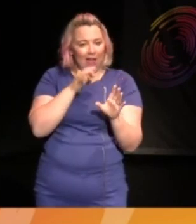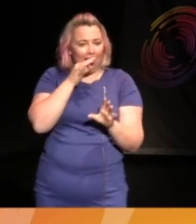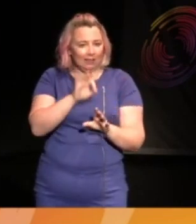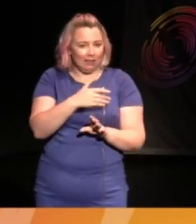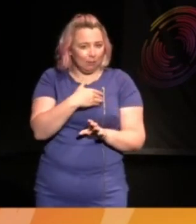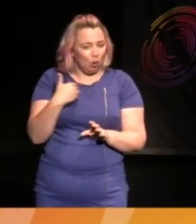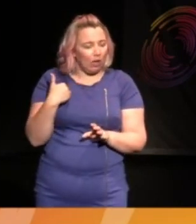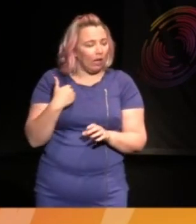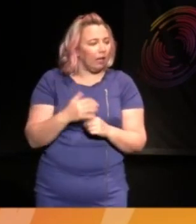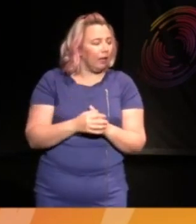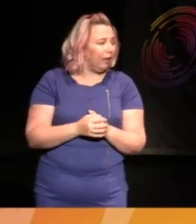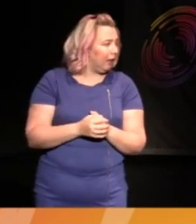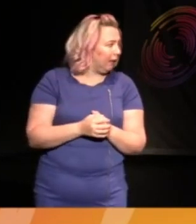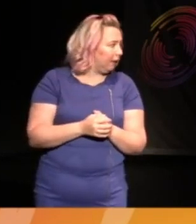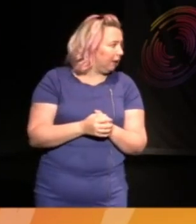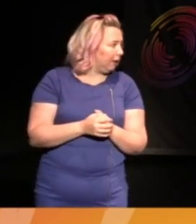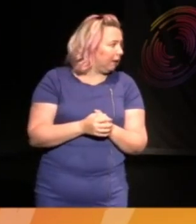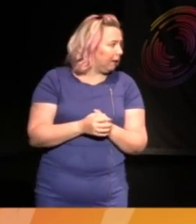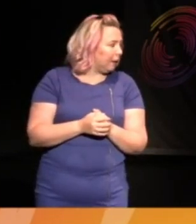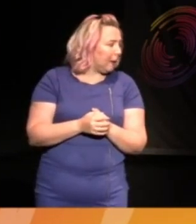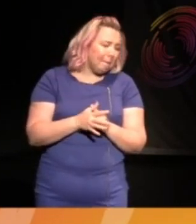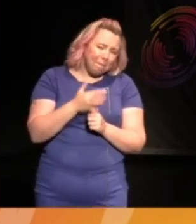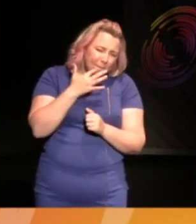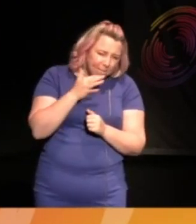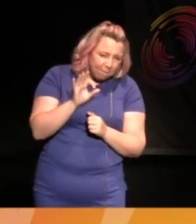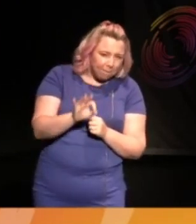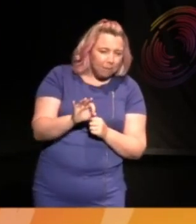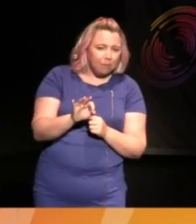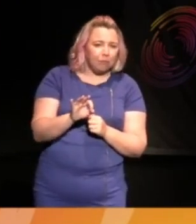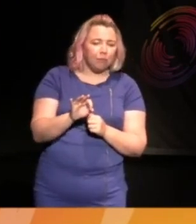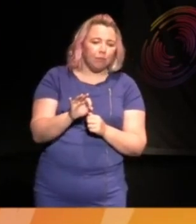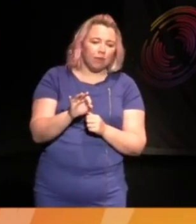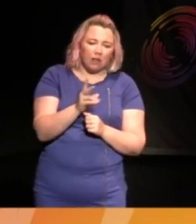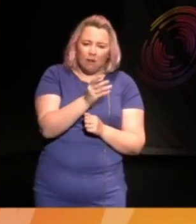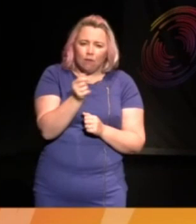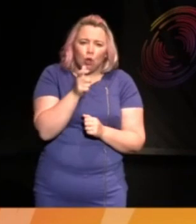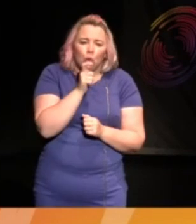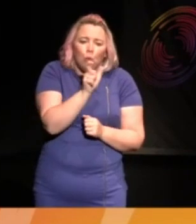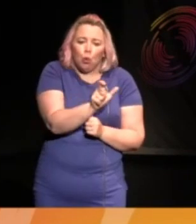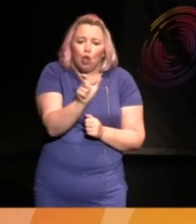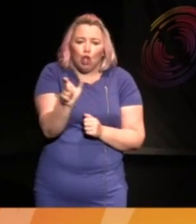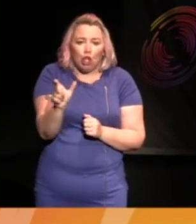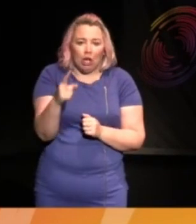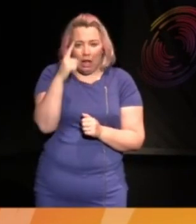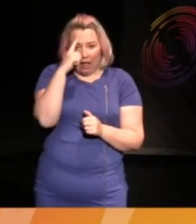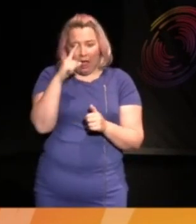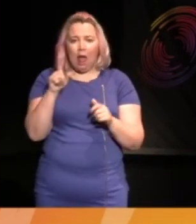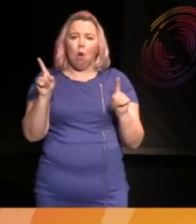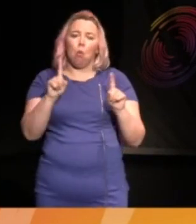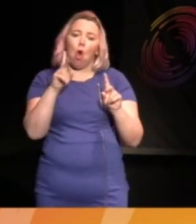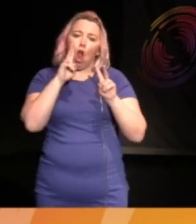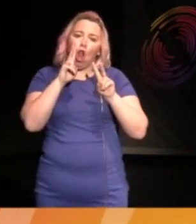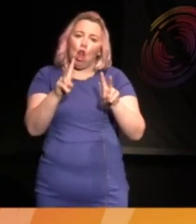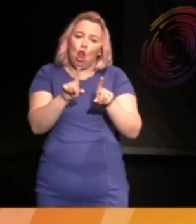I could ask each of you to think and just come up with one or two, few words about what you think allyship should look